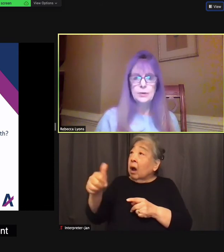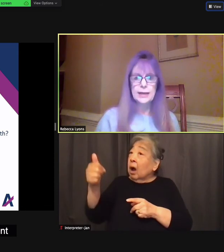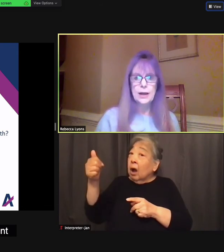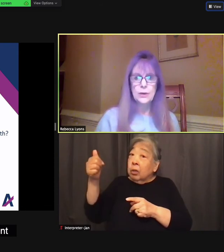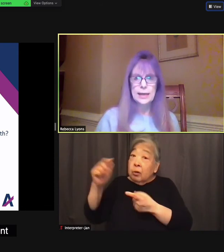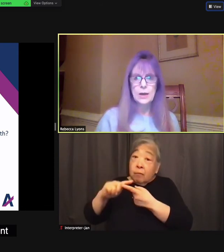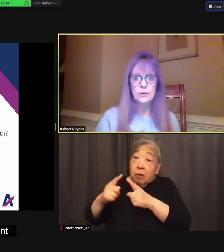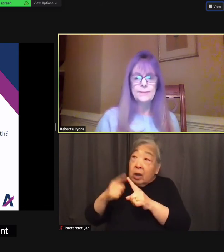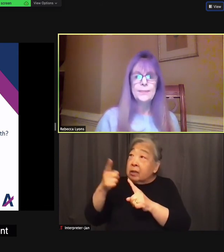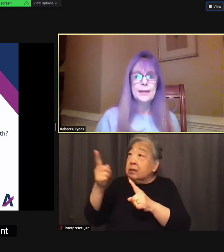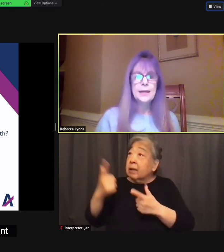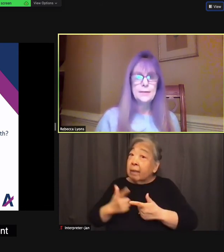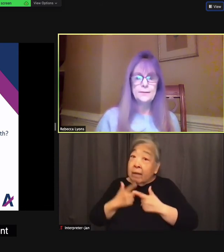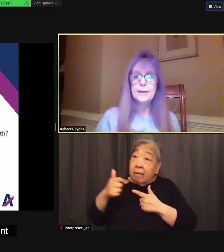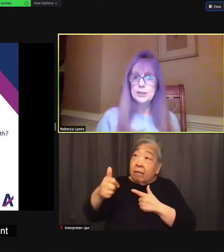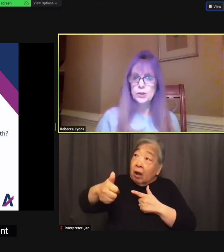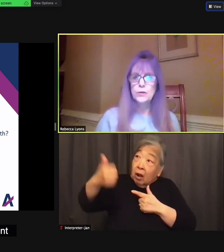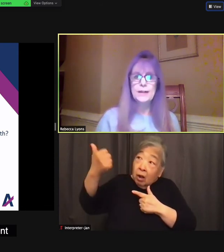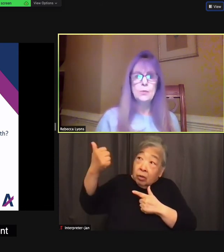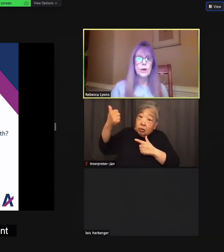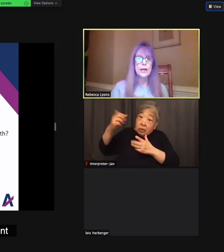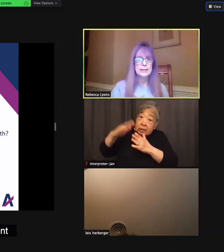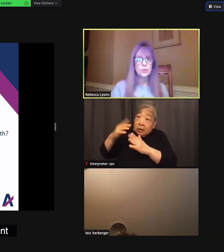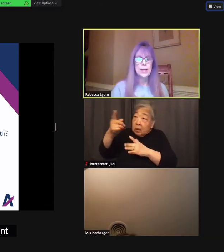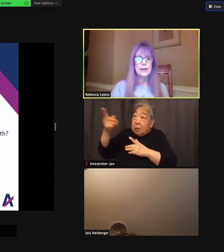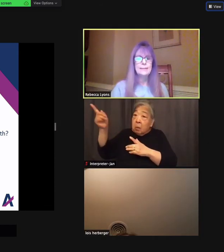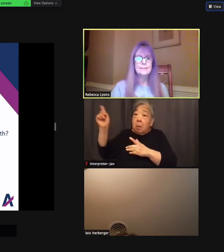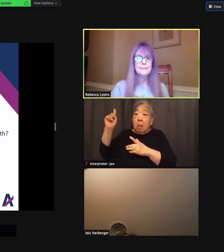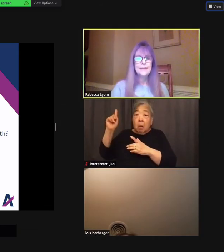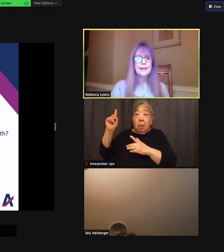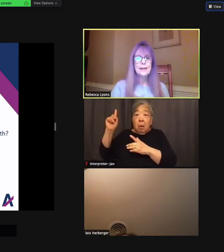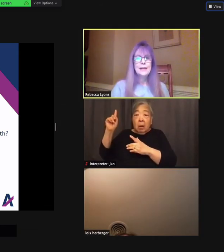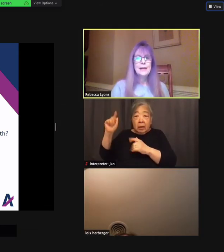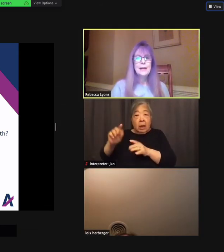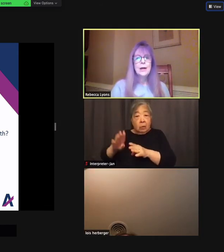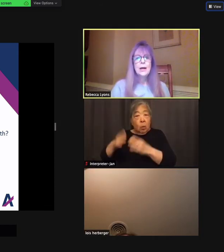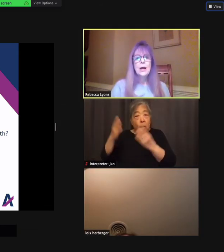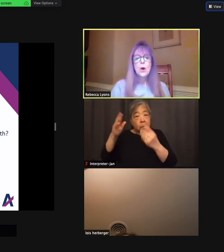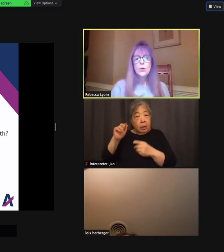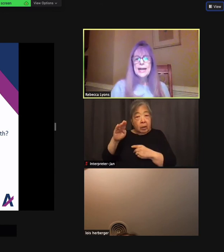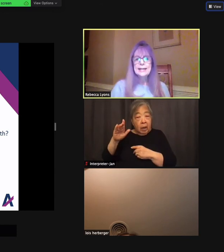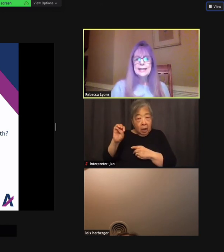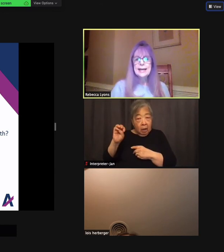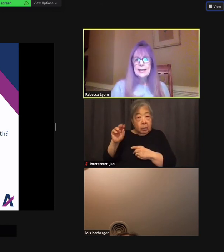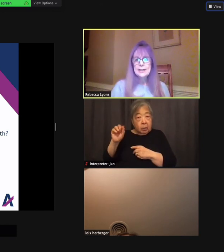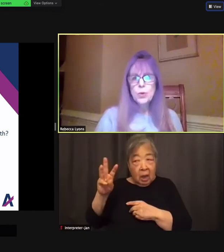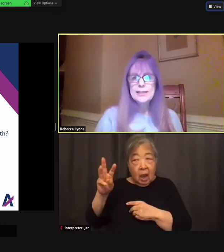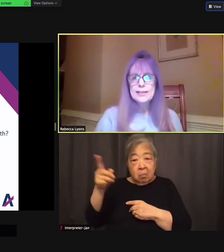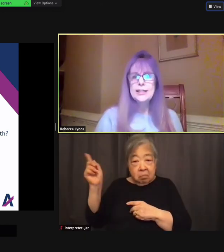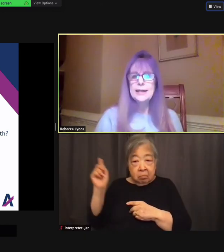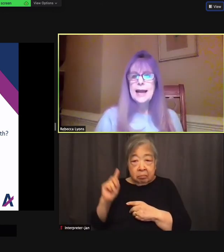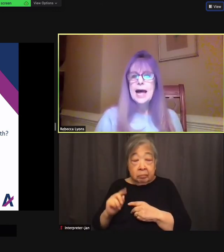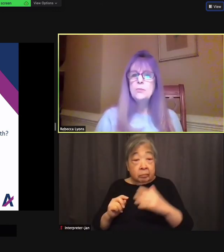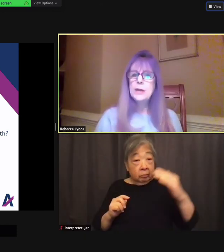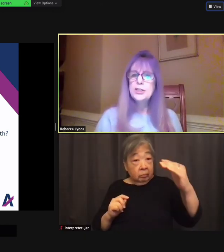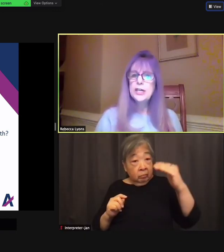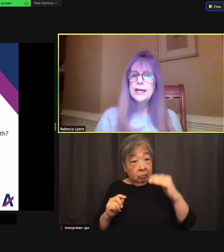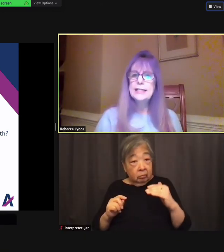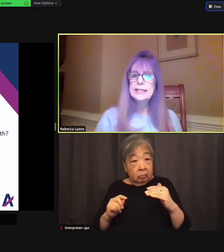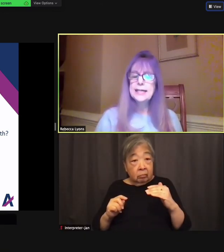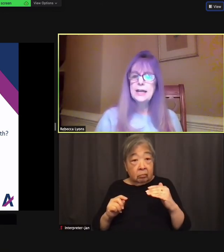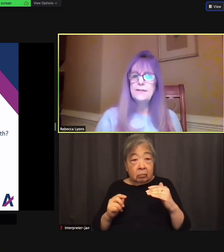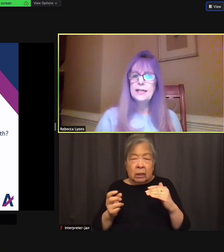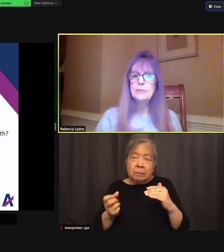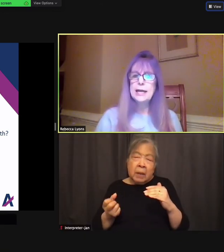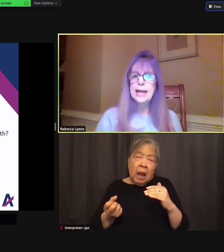an ABLEnow account if it served them well as well. Okay, the next question, how much can